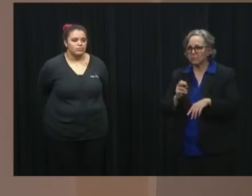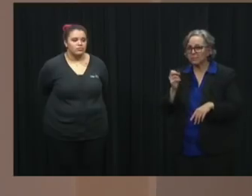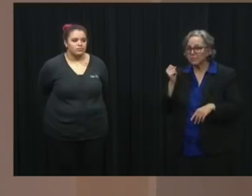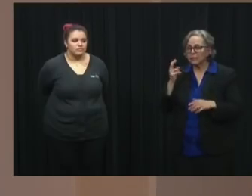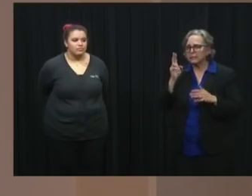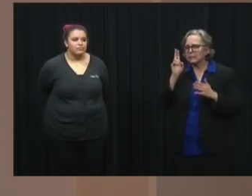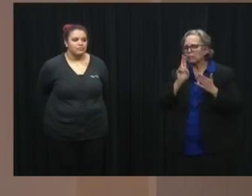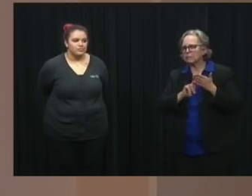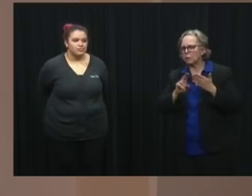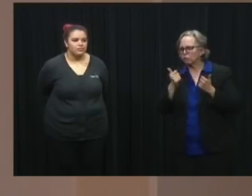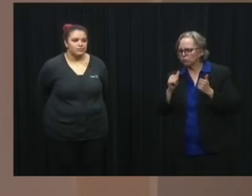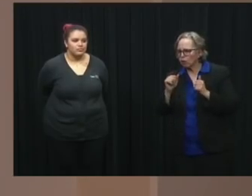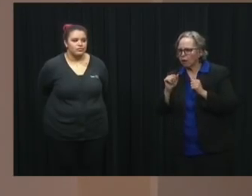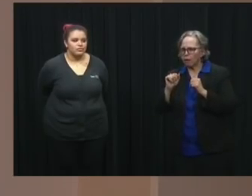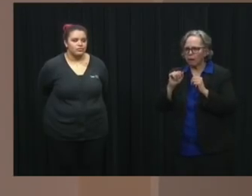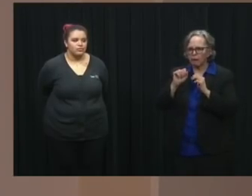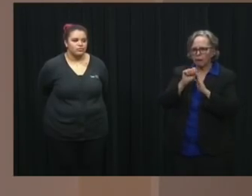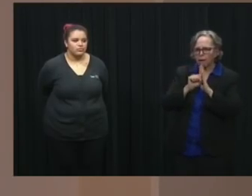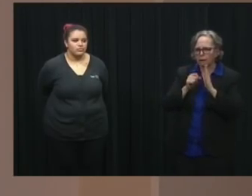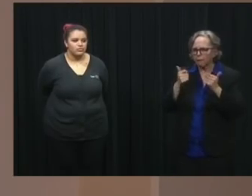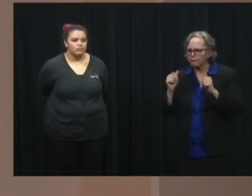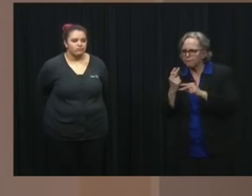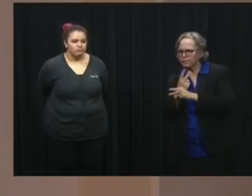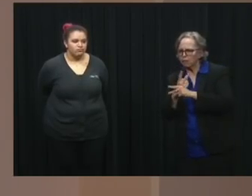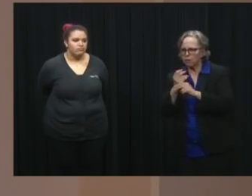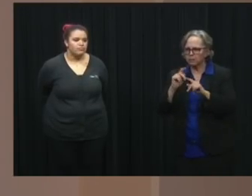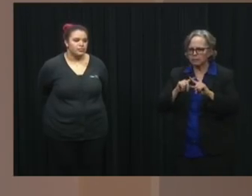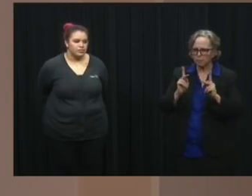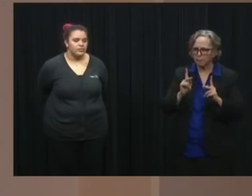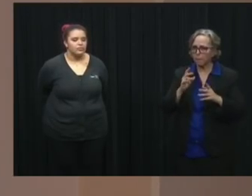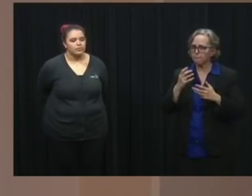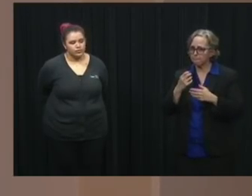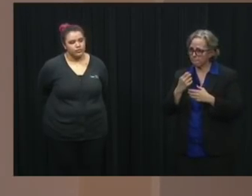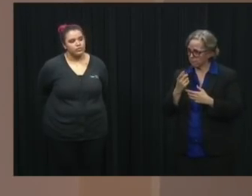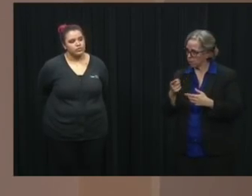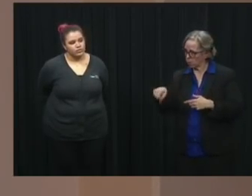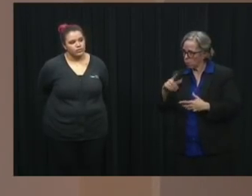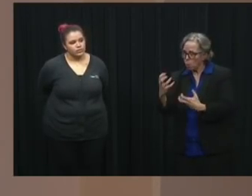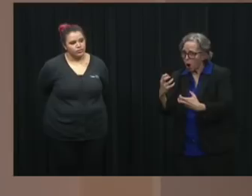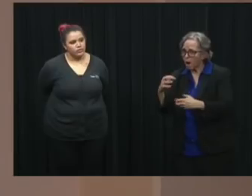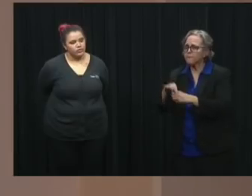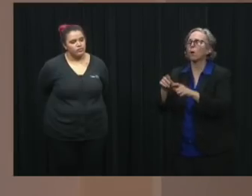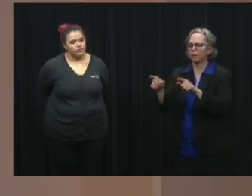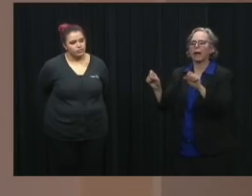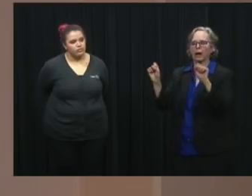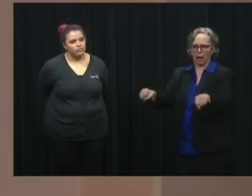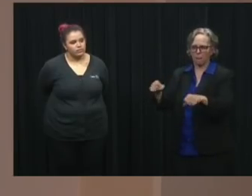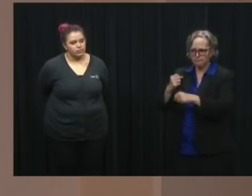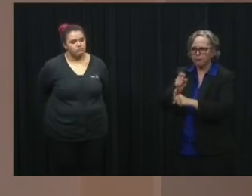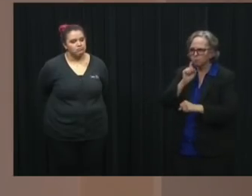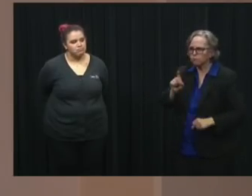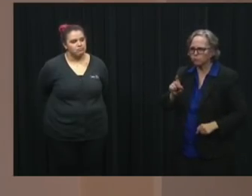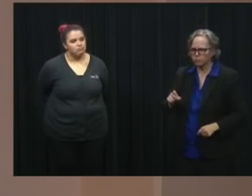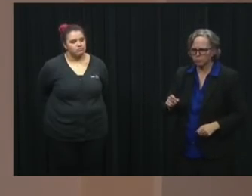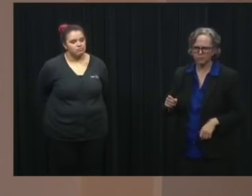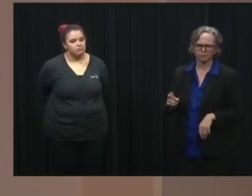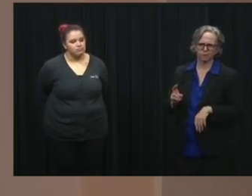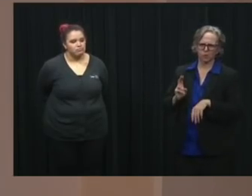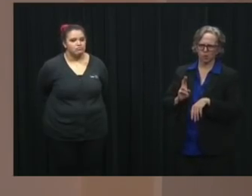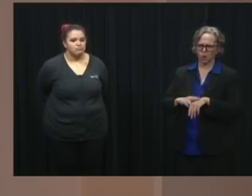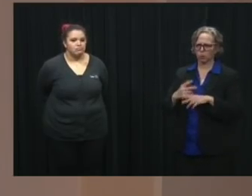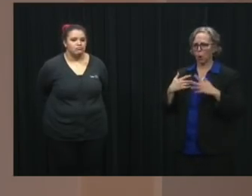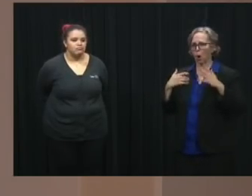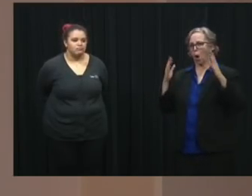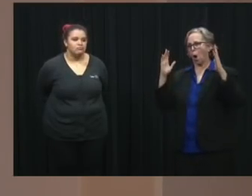supplement to make sure that everybody who wants to cast a ballot does, but there's no doubt we would have hoped for a longer period of